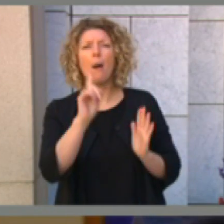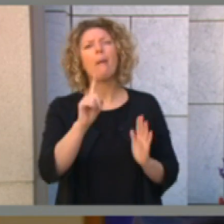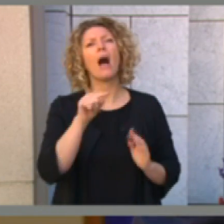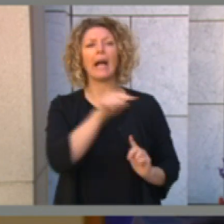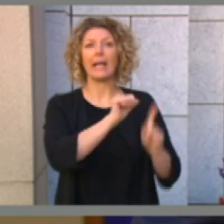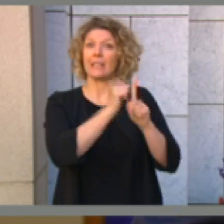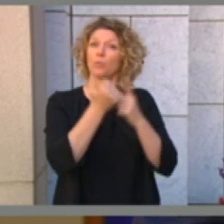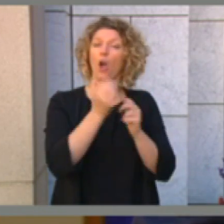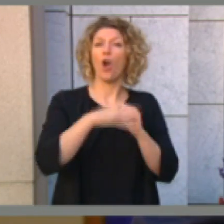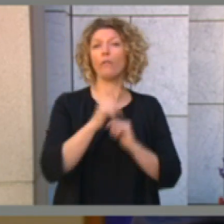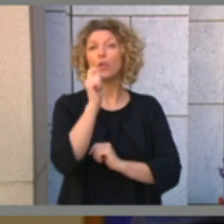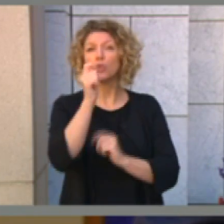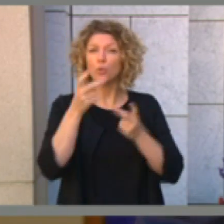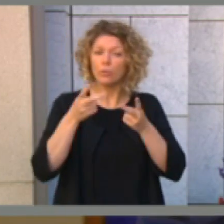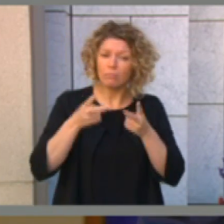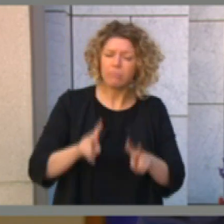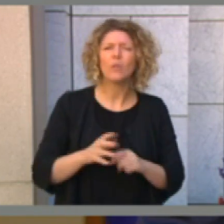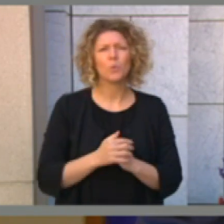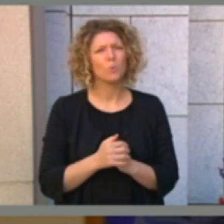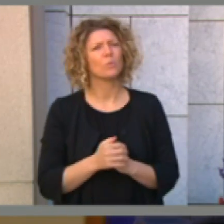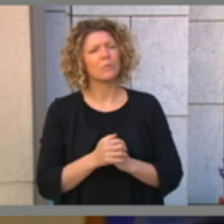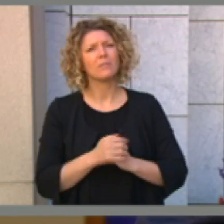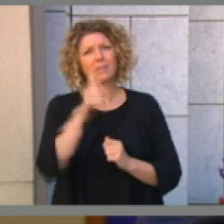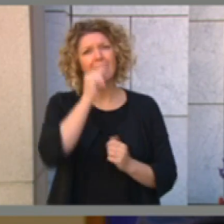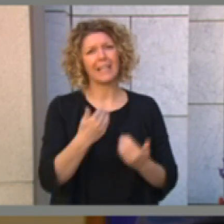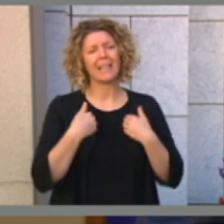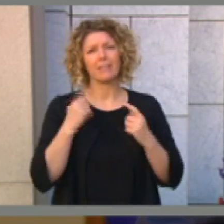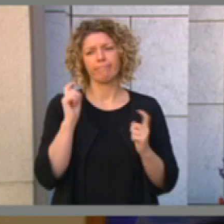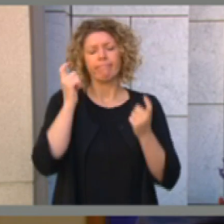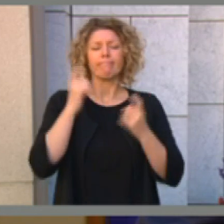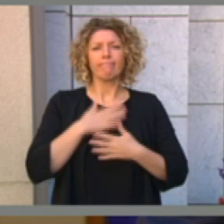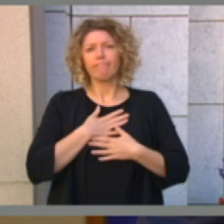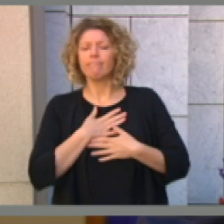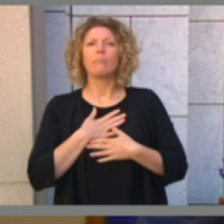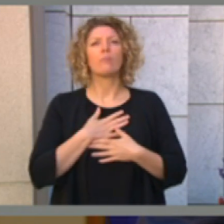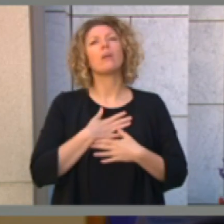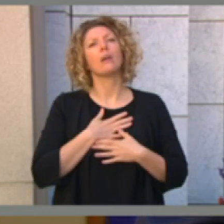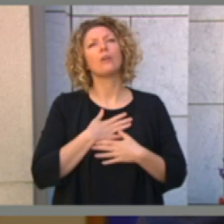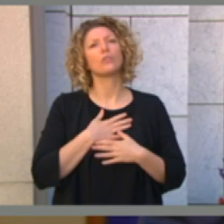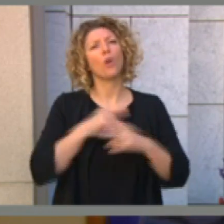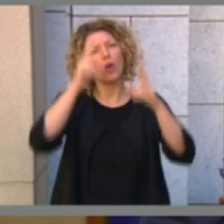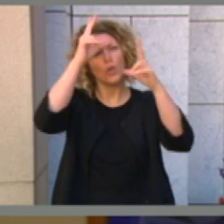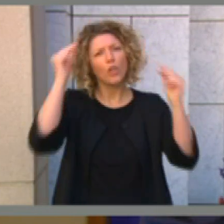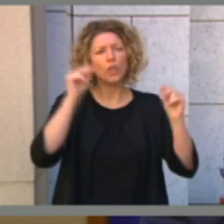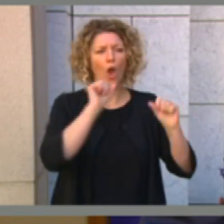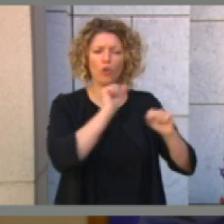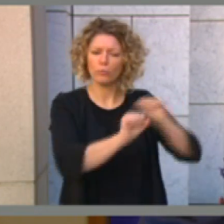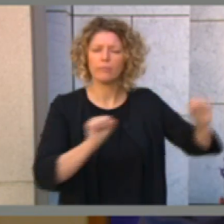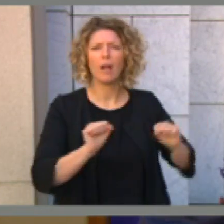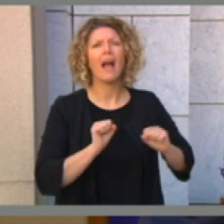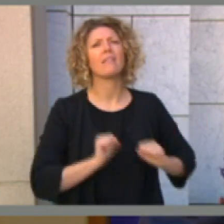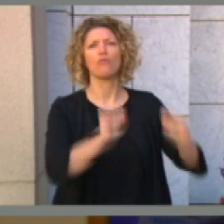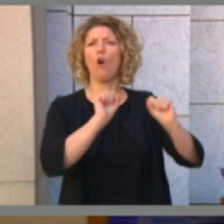those cases, we all know how distressing that can be, and so the aged care facilities will be asked to put in place